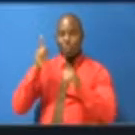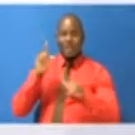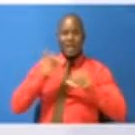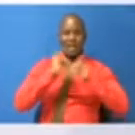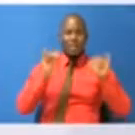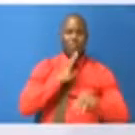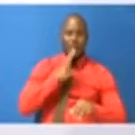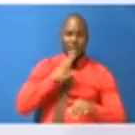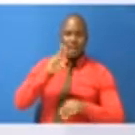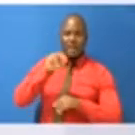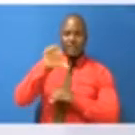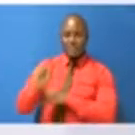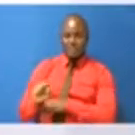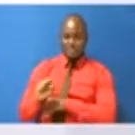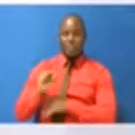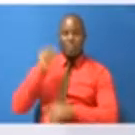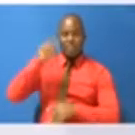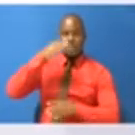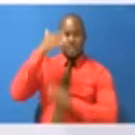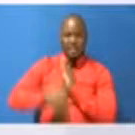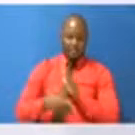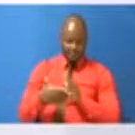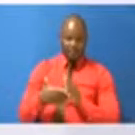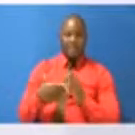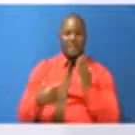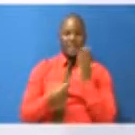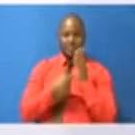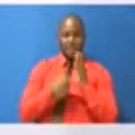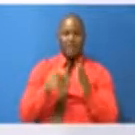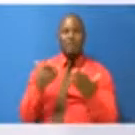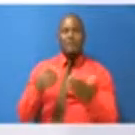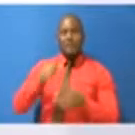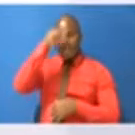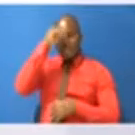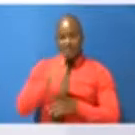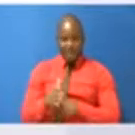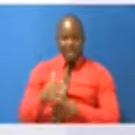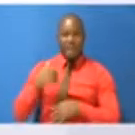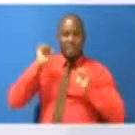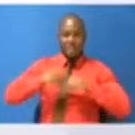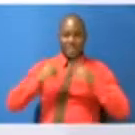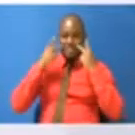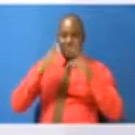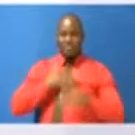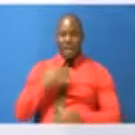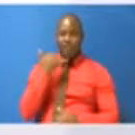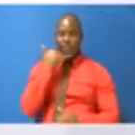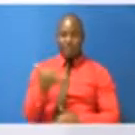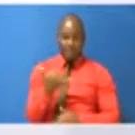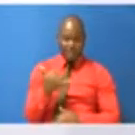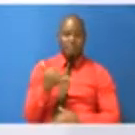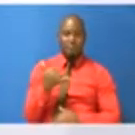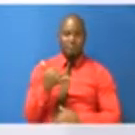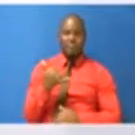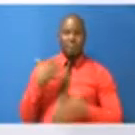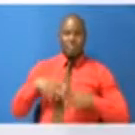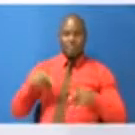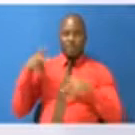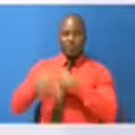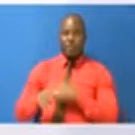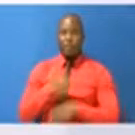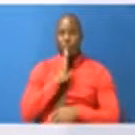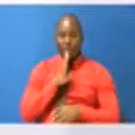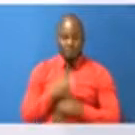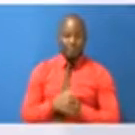clean water or nms that will come to an end using scada technology whereas governor i'll be able to see on my phone maligo makata magi now